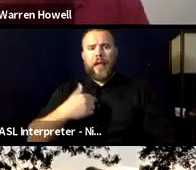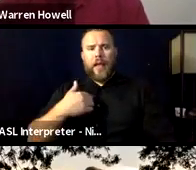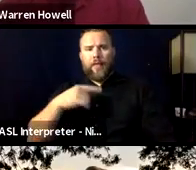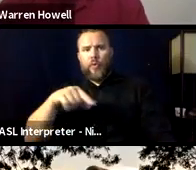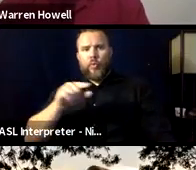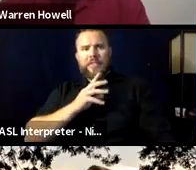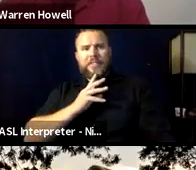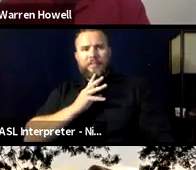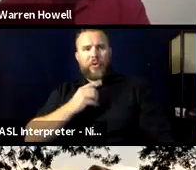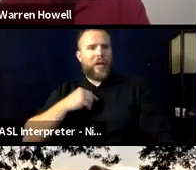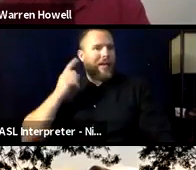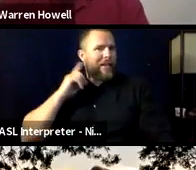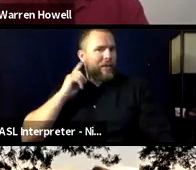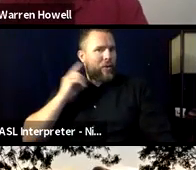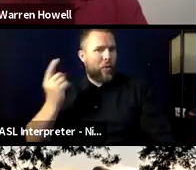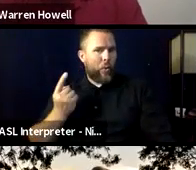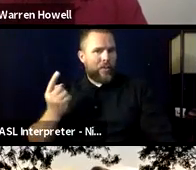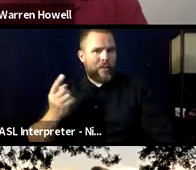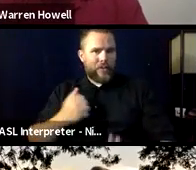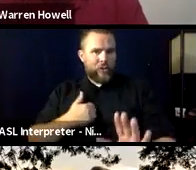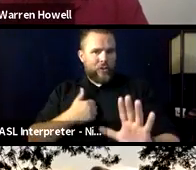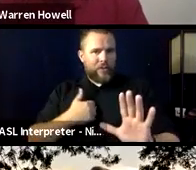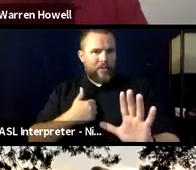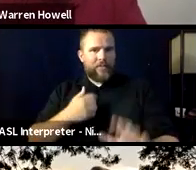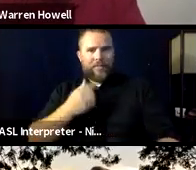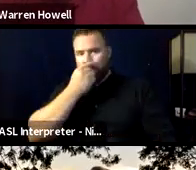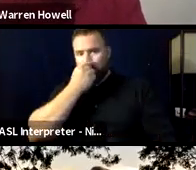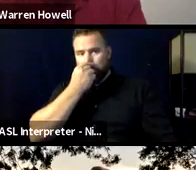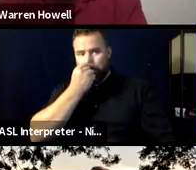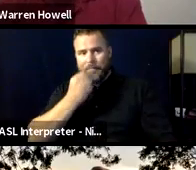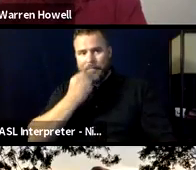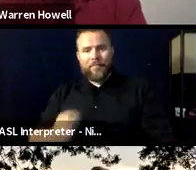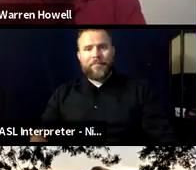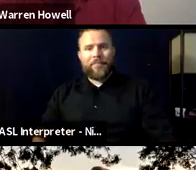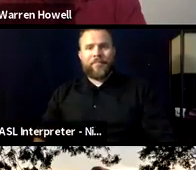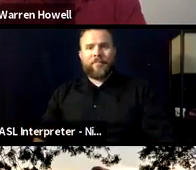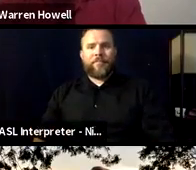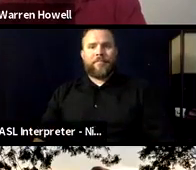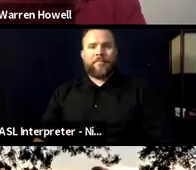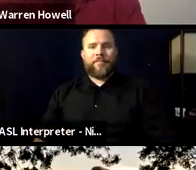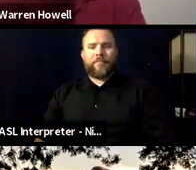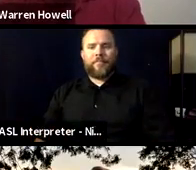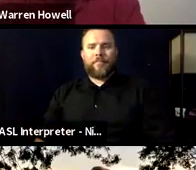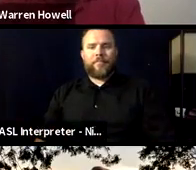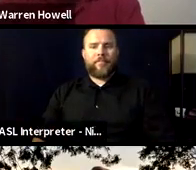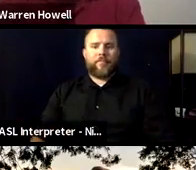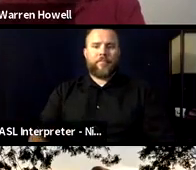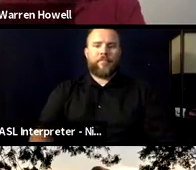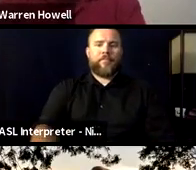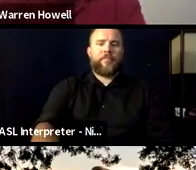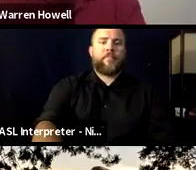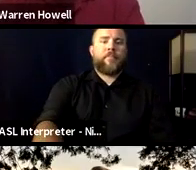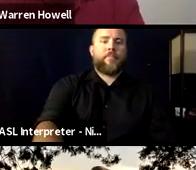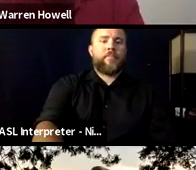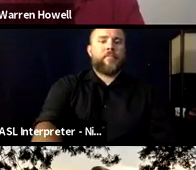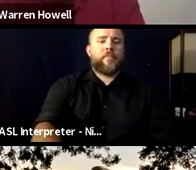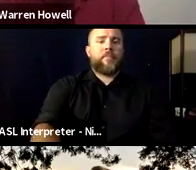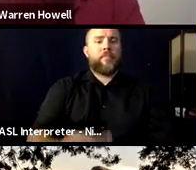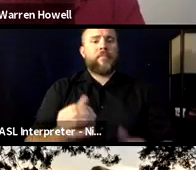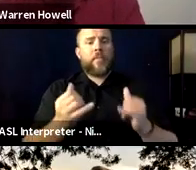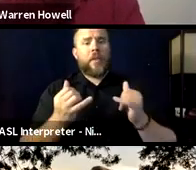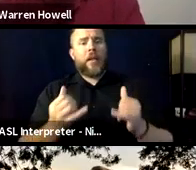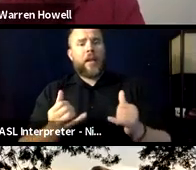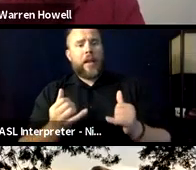full screen in front of me. We gotta figure out how to get that back. I don't like this at all. At this